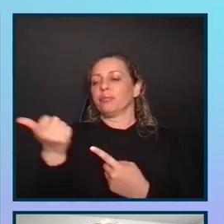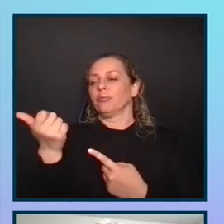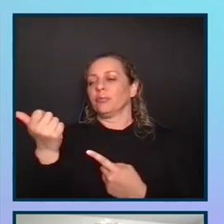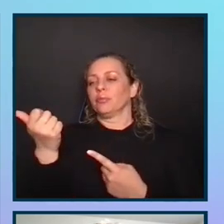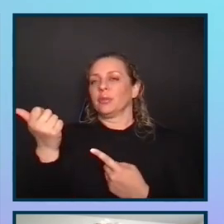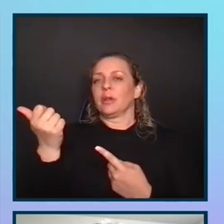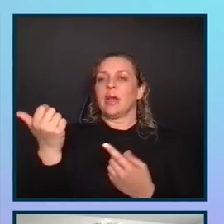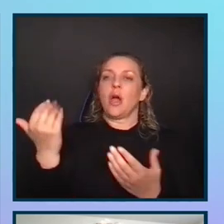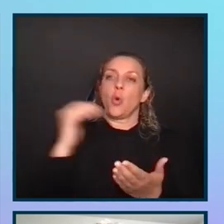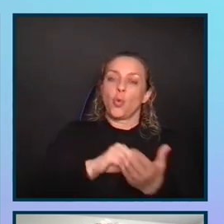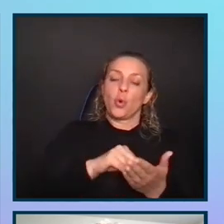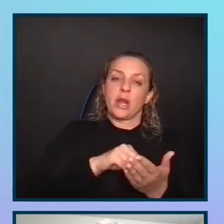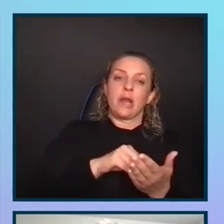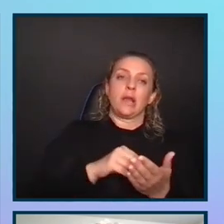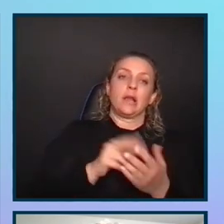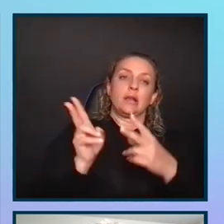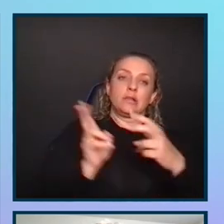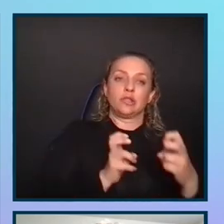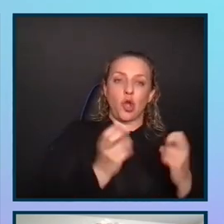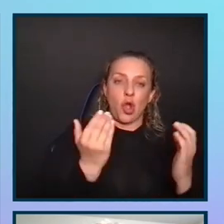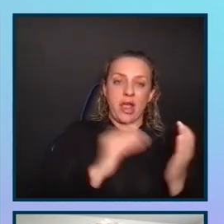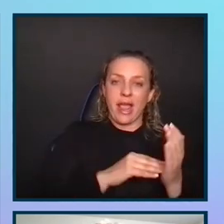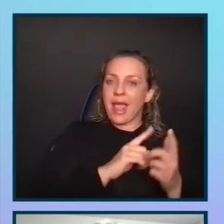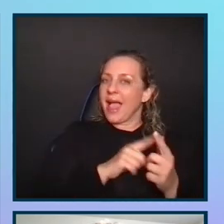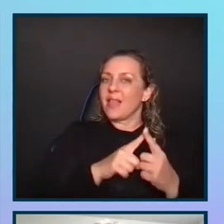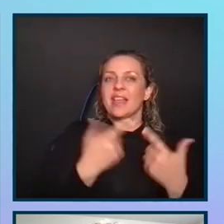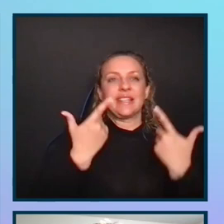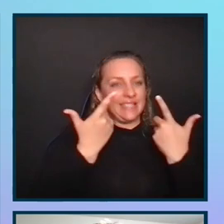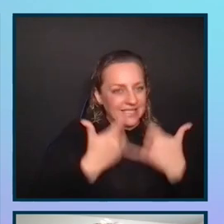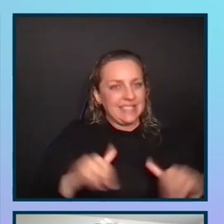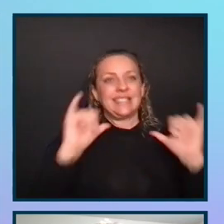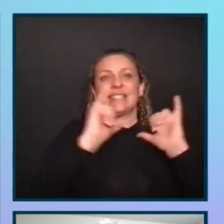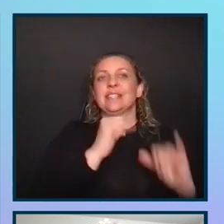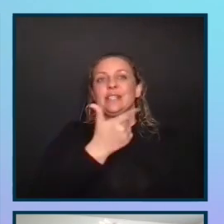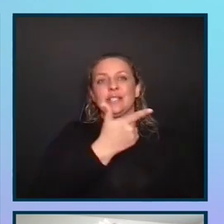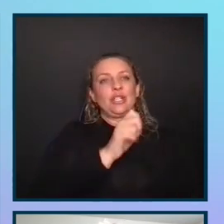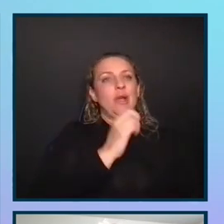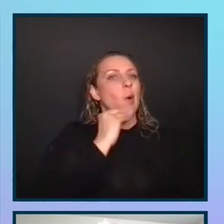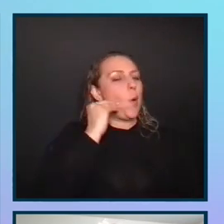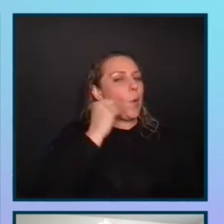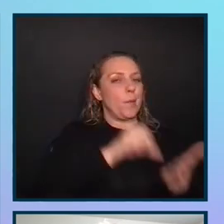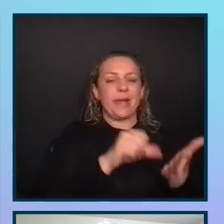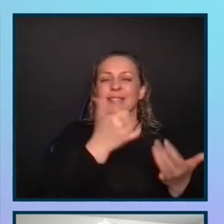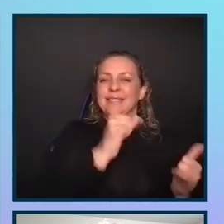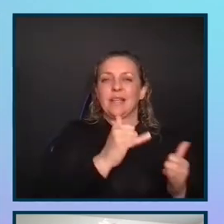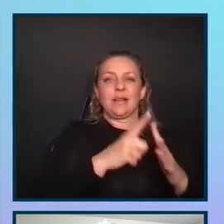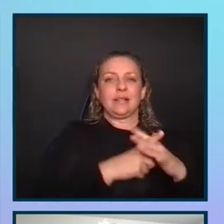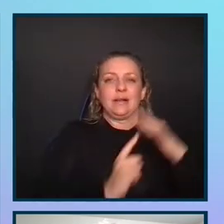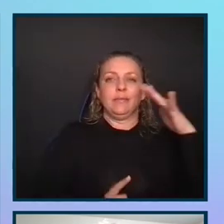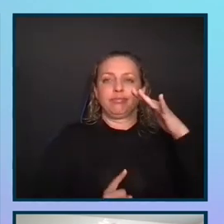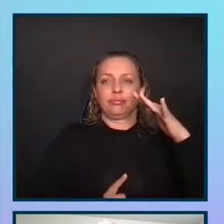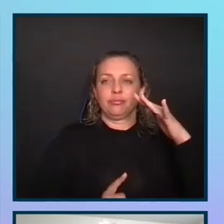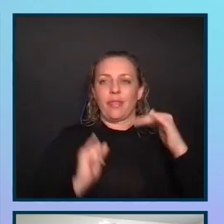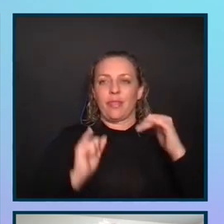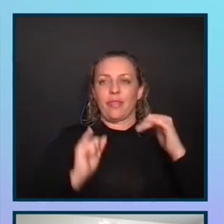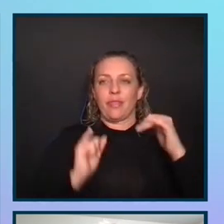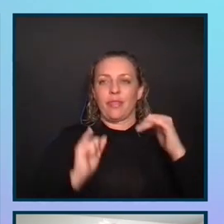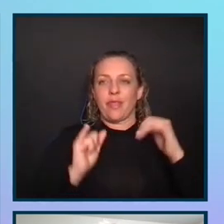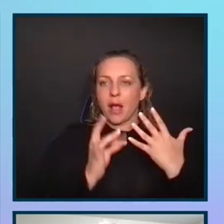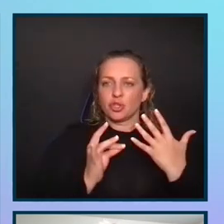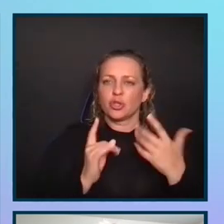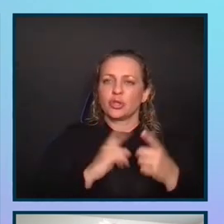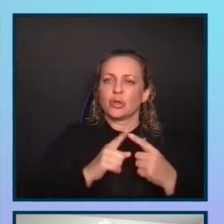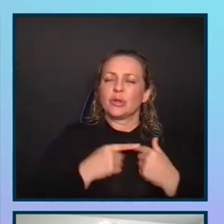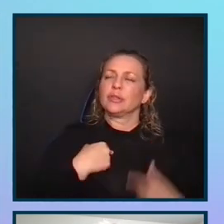when I came to the GE homepage. So then I went to